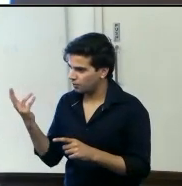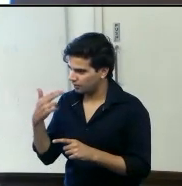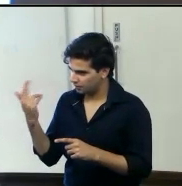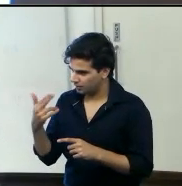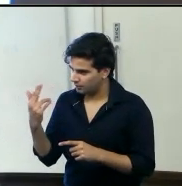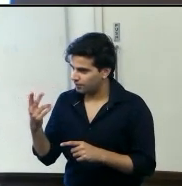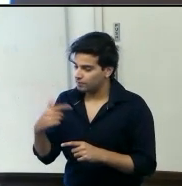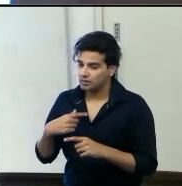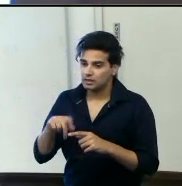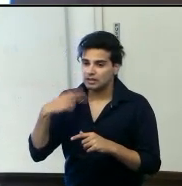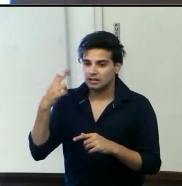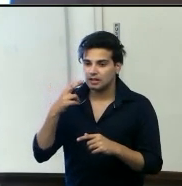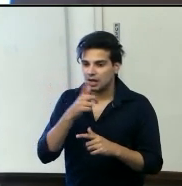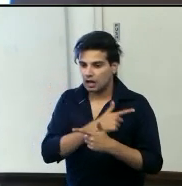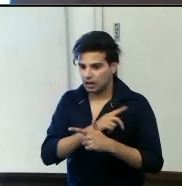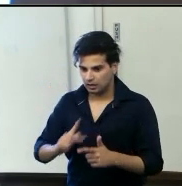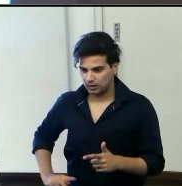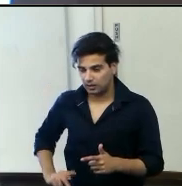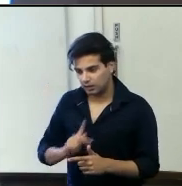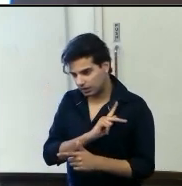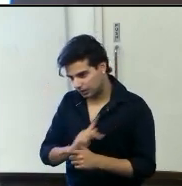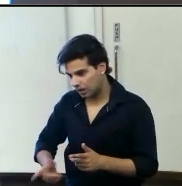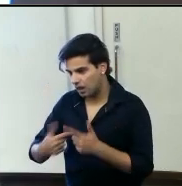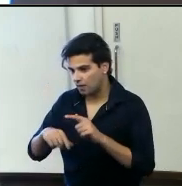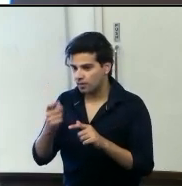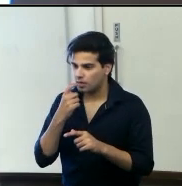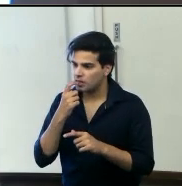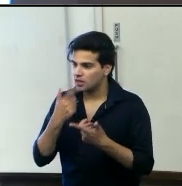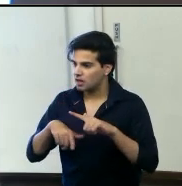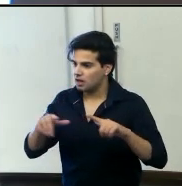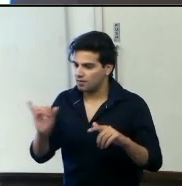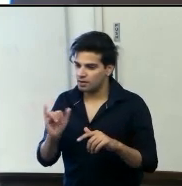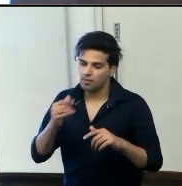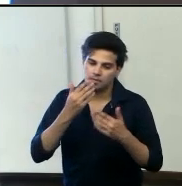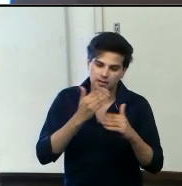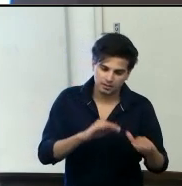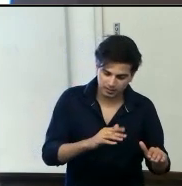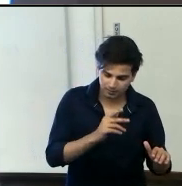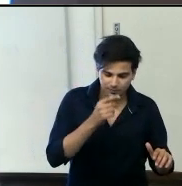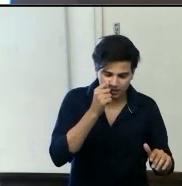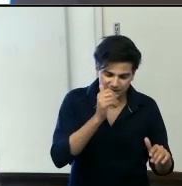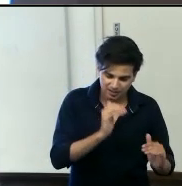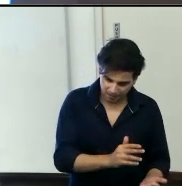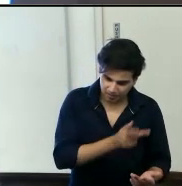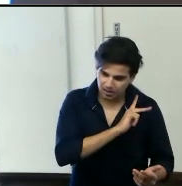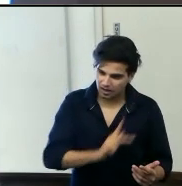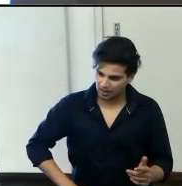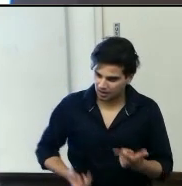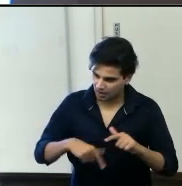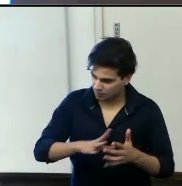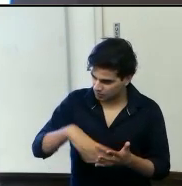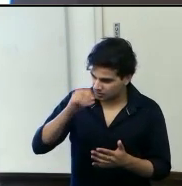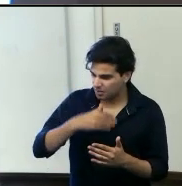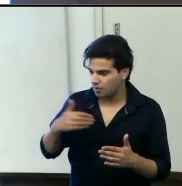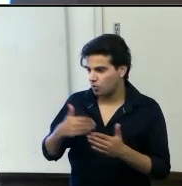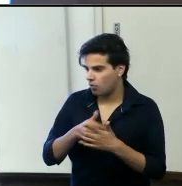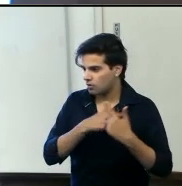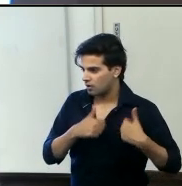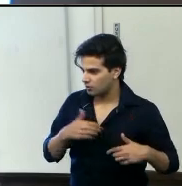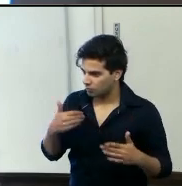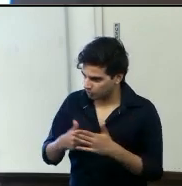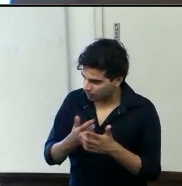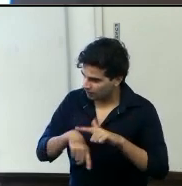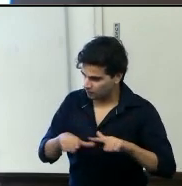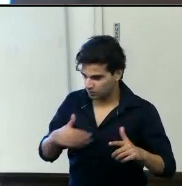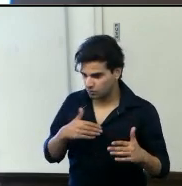that it's my mother tongue. I studied till my 7th standard in Kannada. It is the most, closest to my heart in a